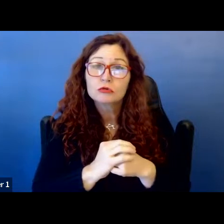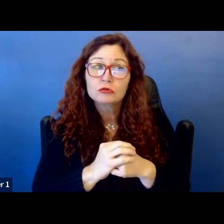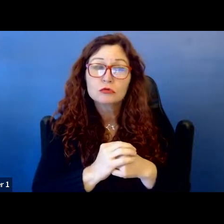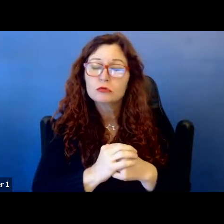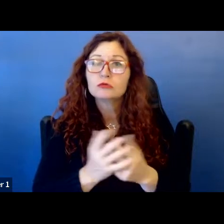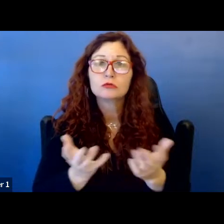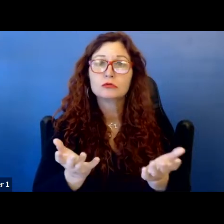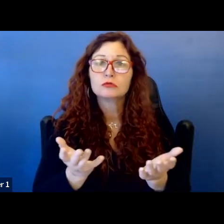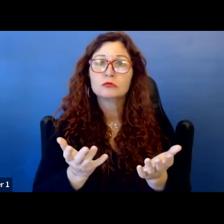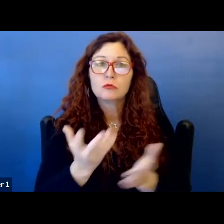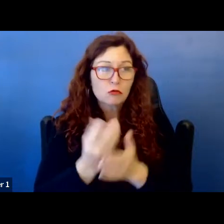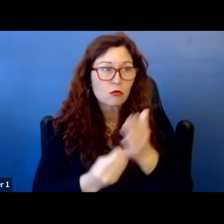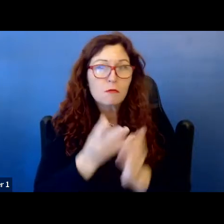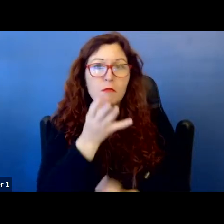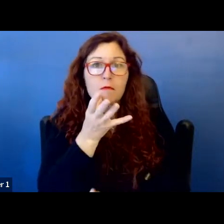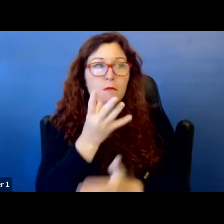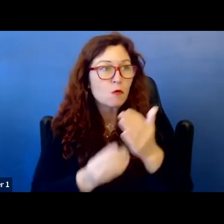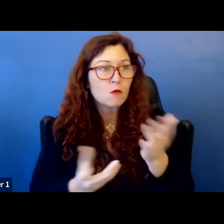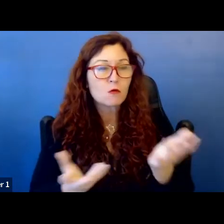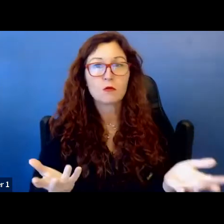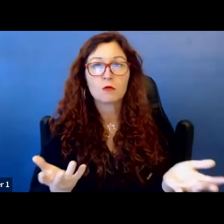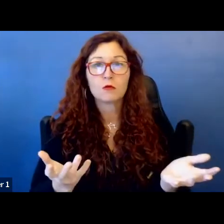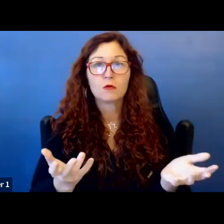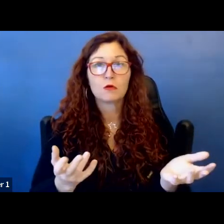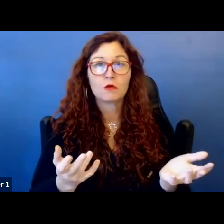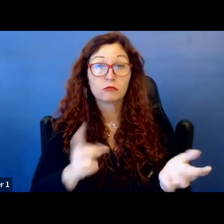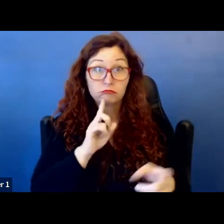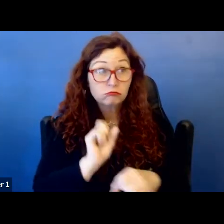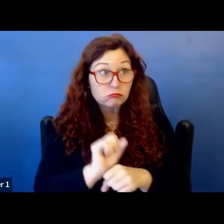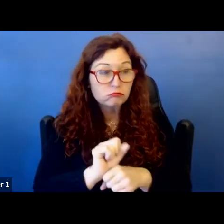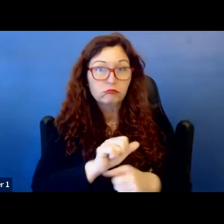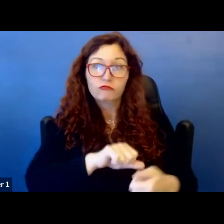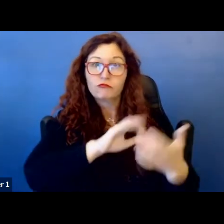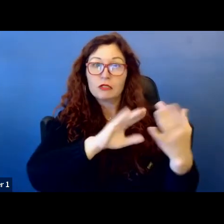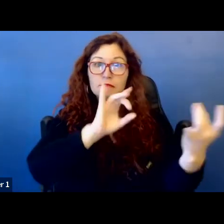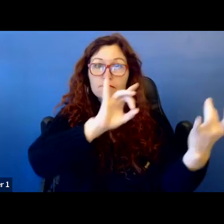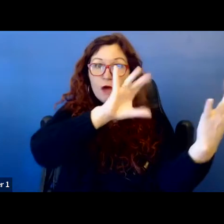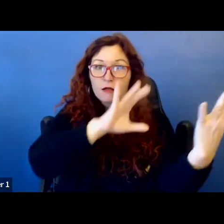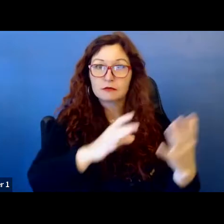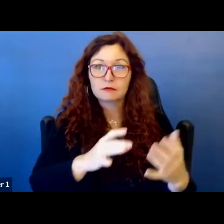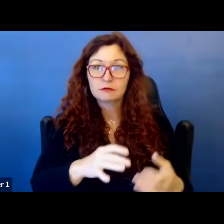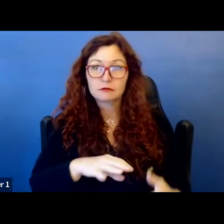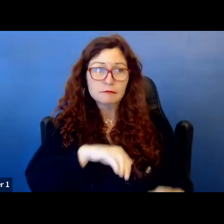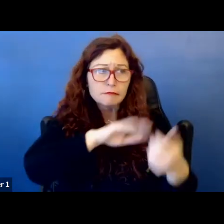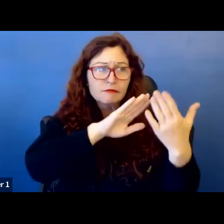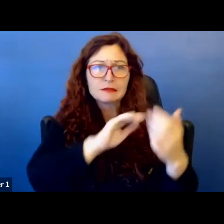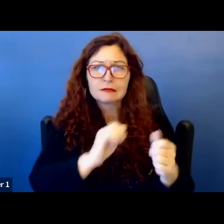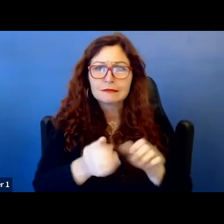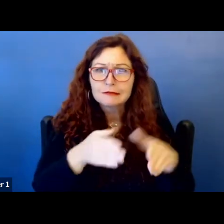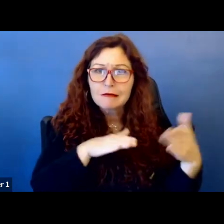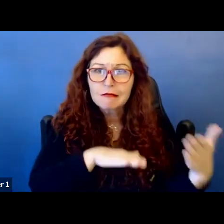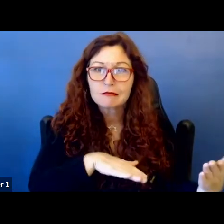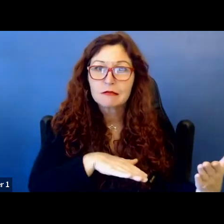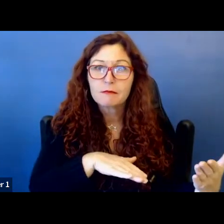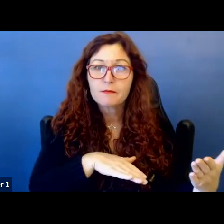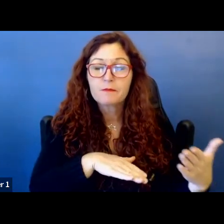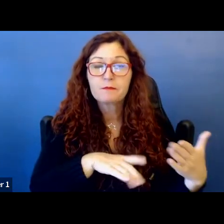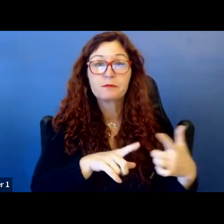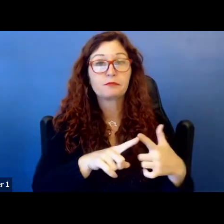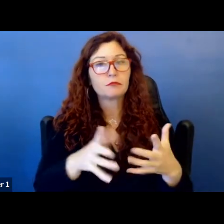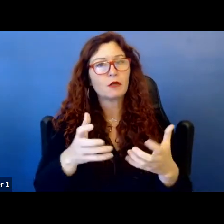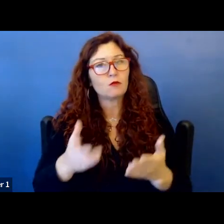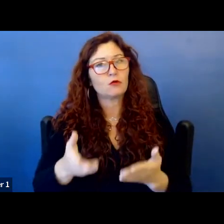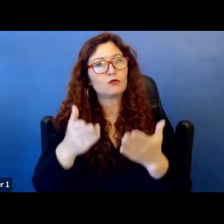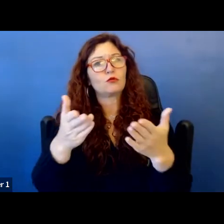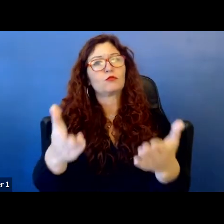things that women face out here in the field my job here and what i want to do is offer the eeoc solutions from chicago women to trade such as